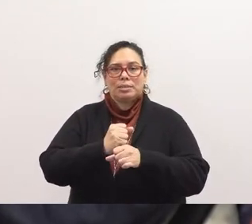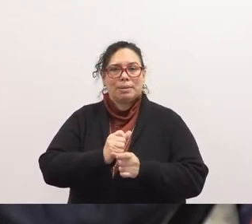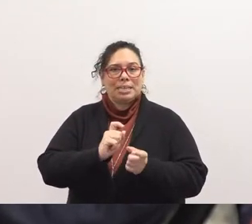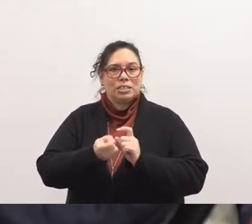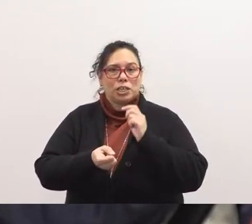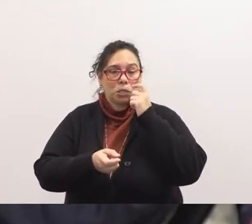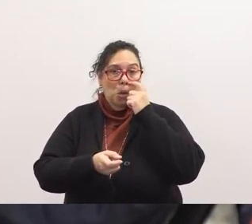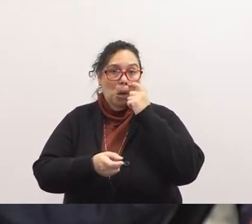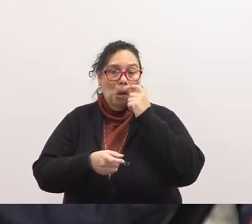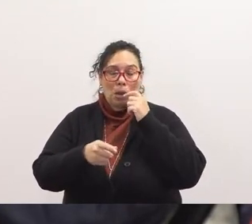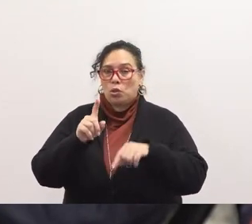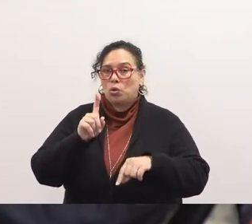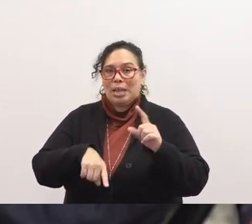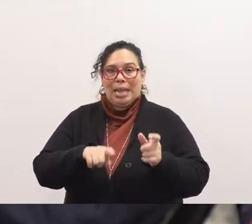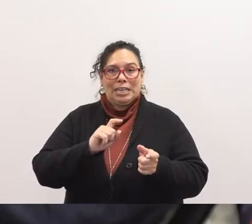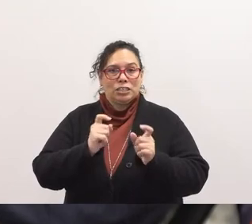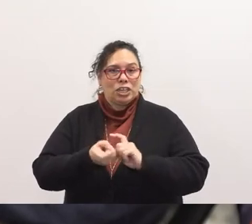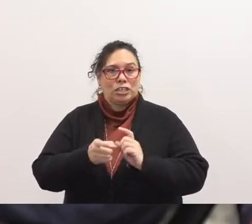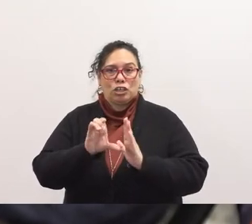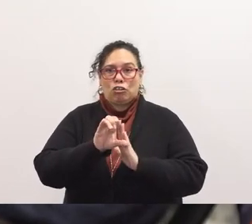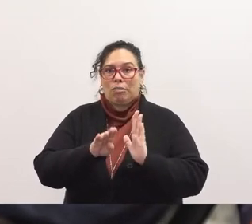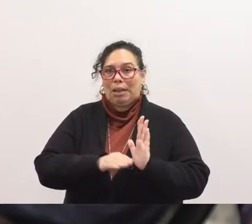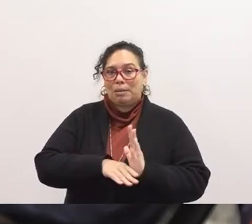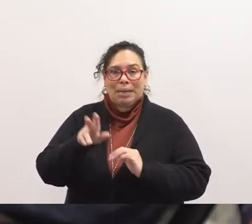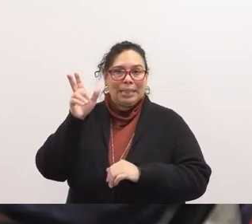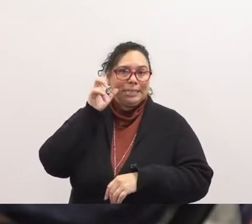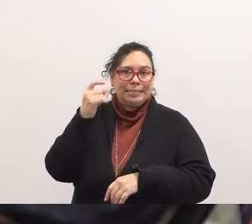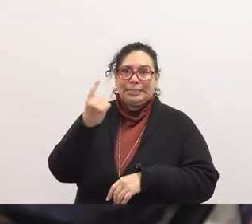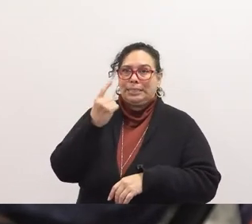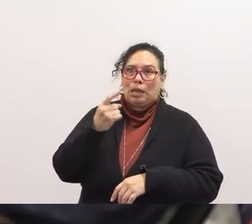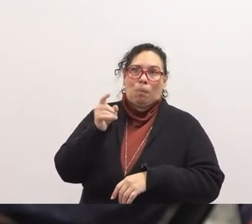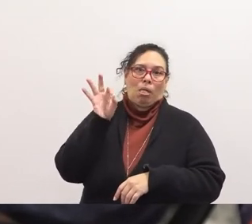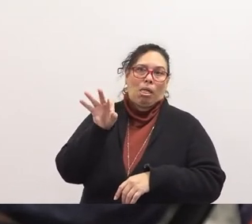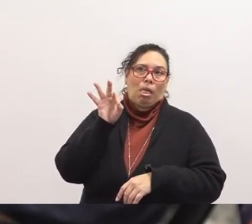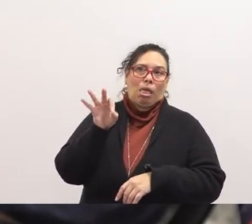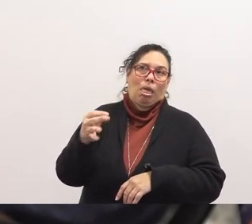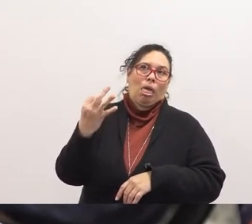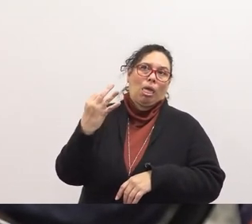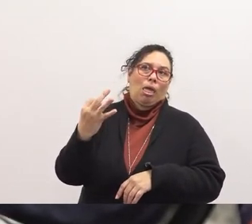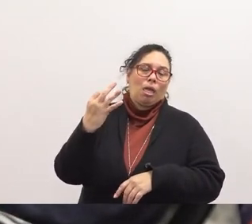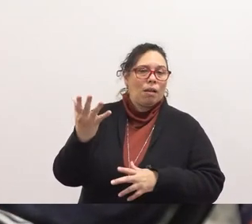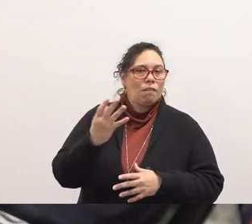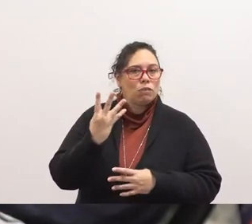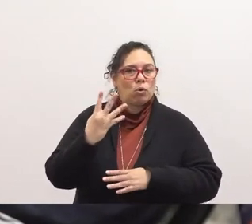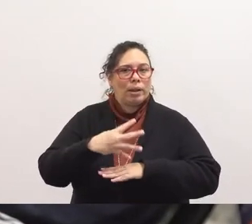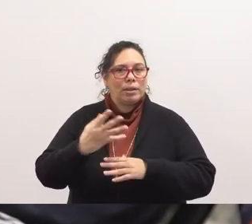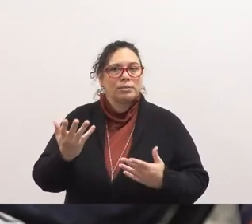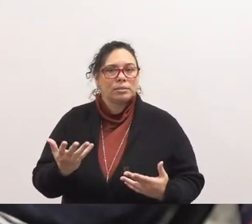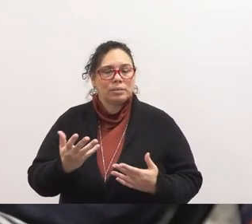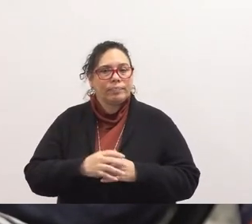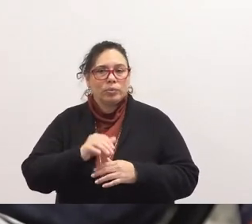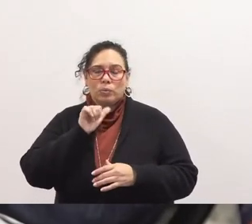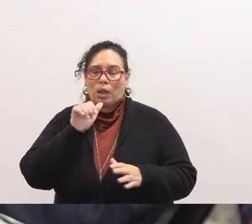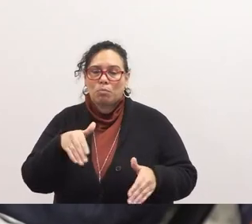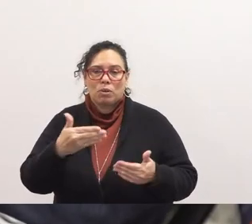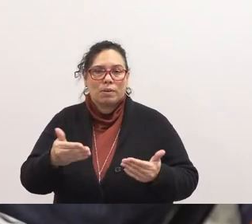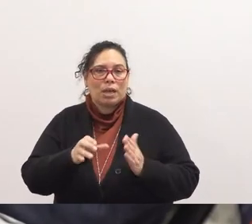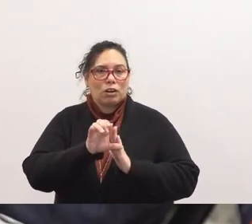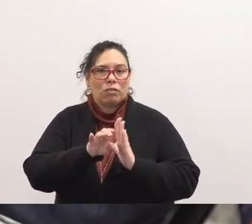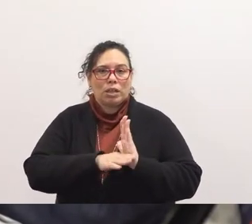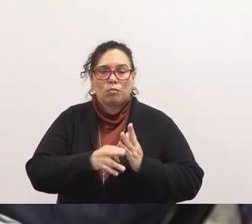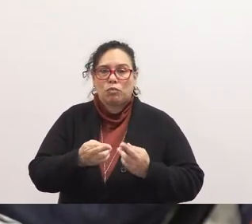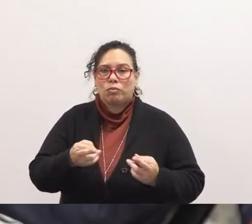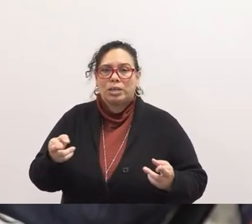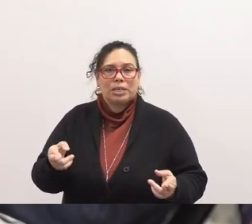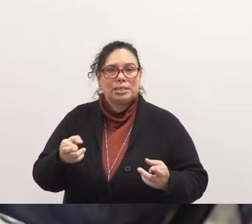changes. You cannot change your curriculum by listening to someone talk to you for 4 days, but who will not provide the curricular resources